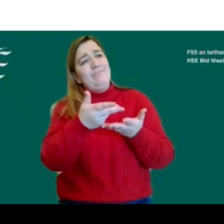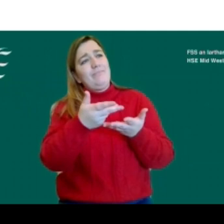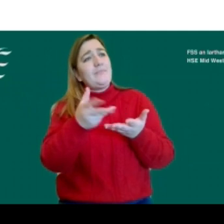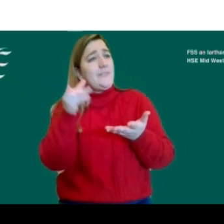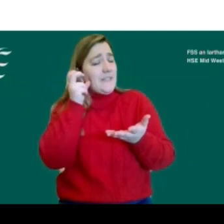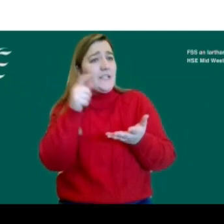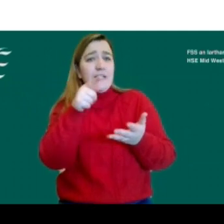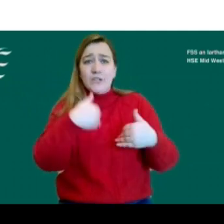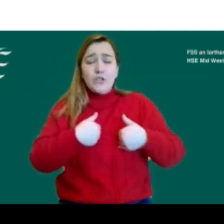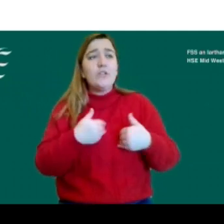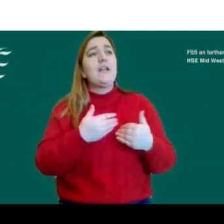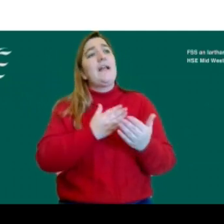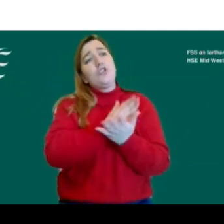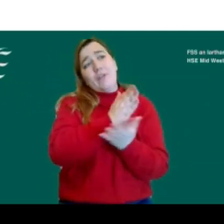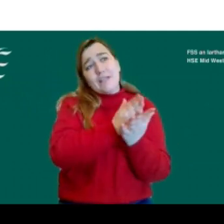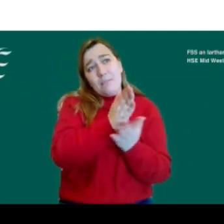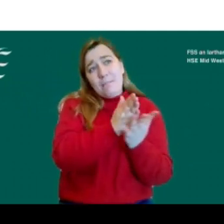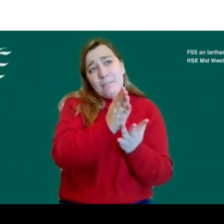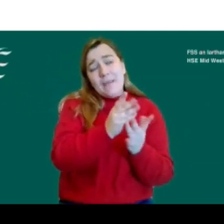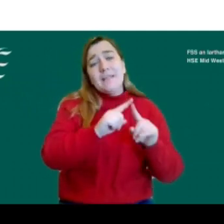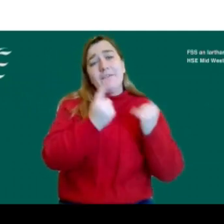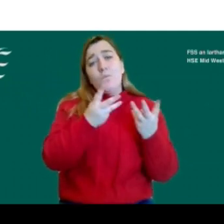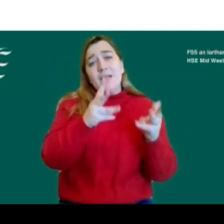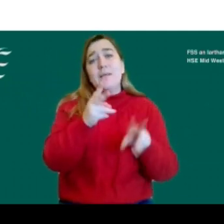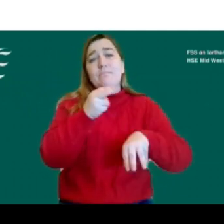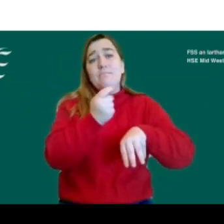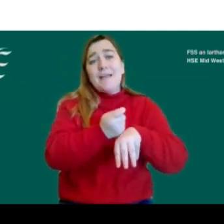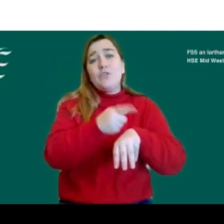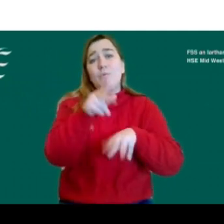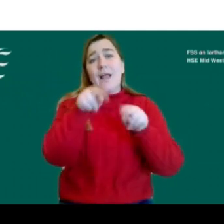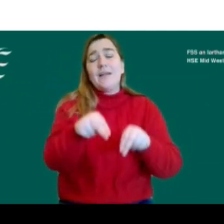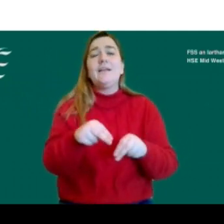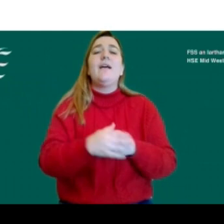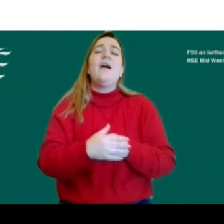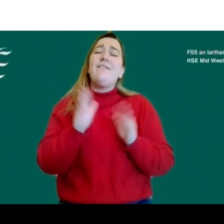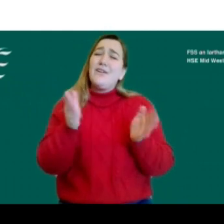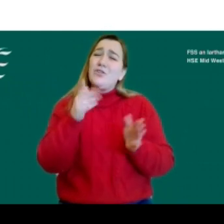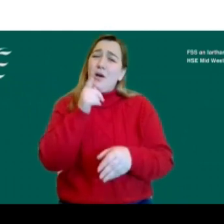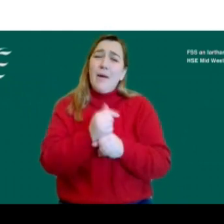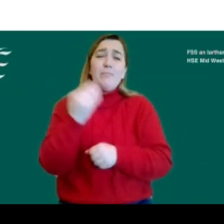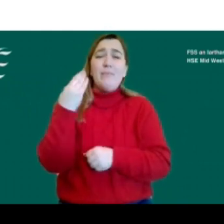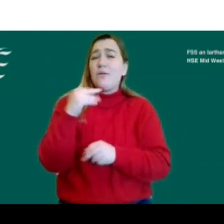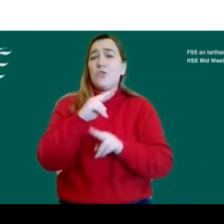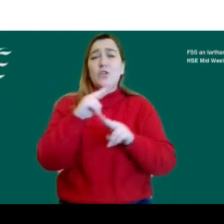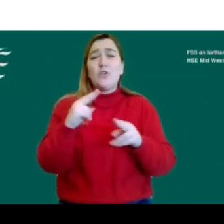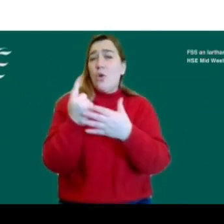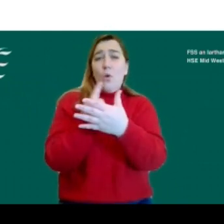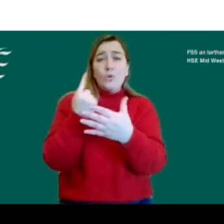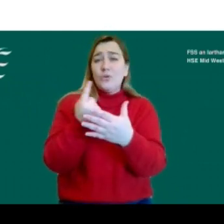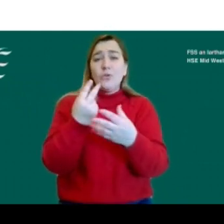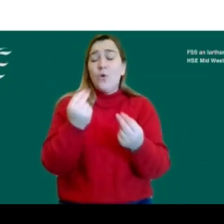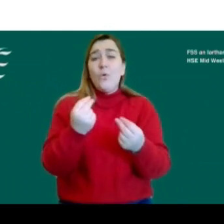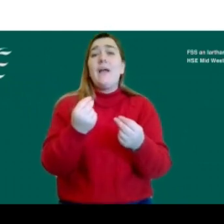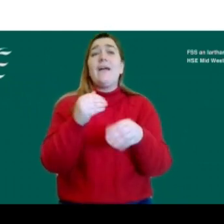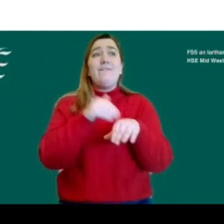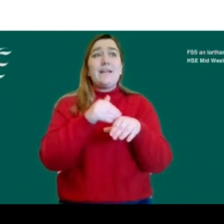direct them as best you can. I've made the point that when menopause doesn't not occur in a vacuum, and it's still, your experience is going to be still colored by all the other stuff